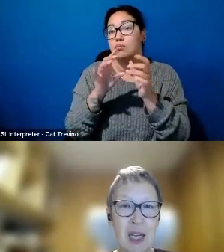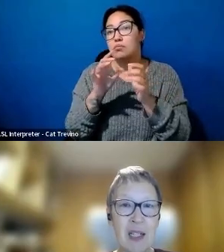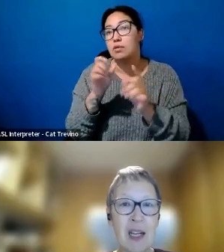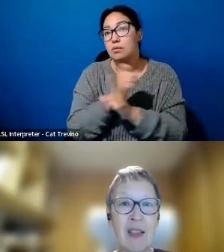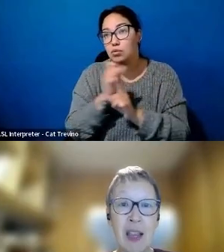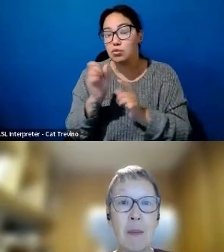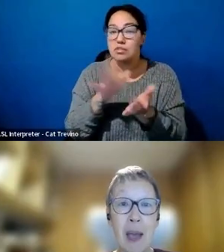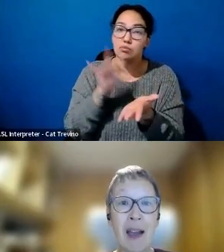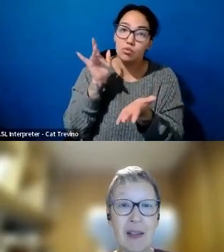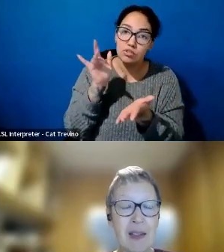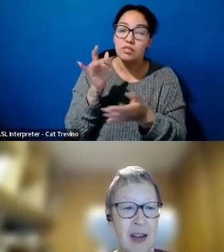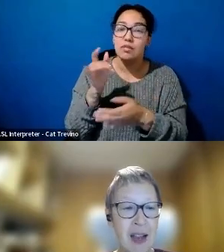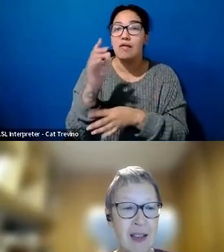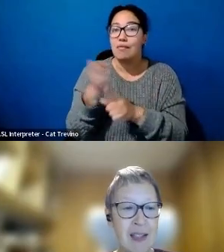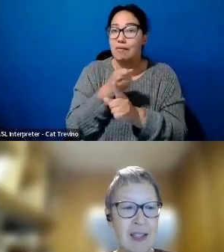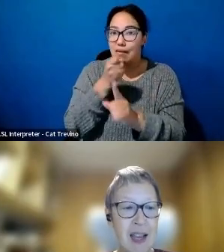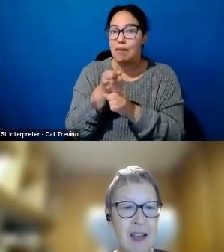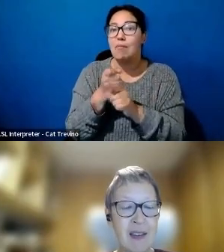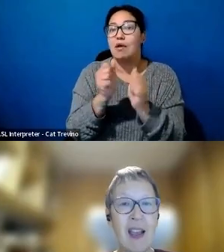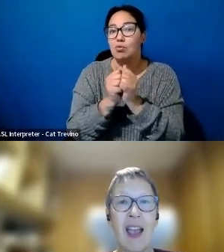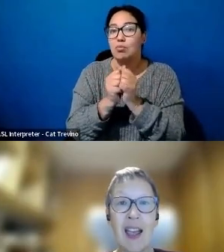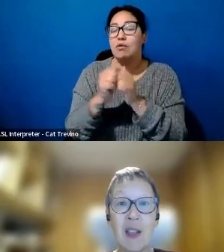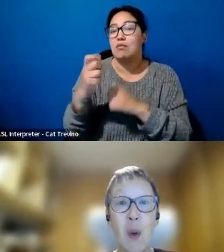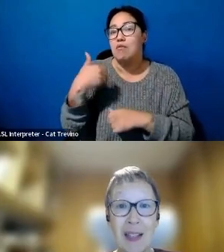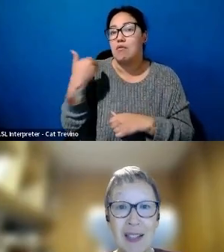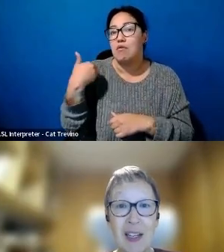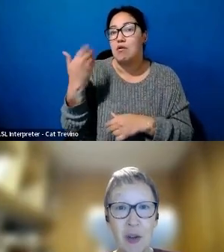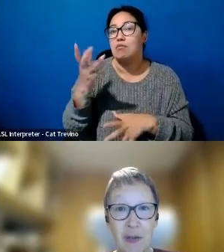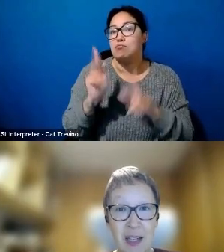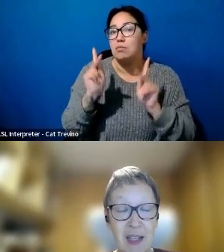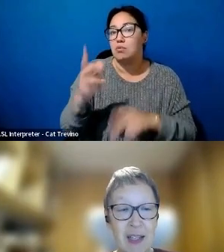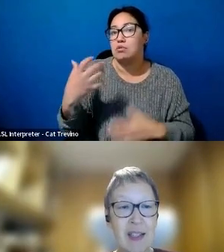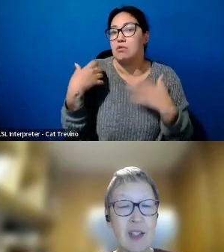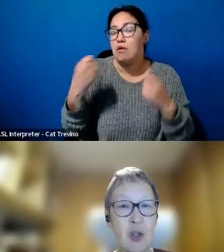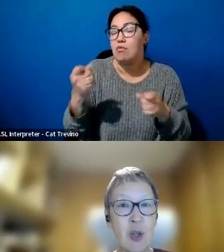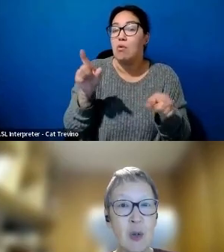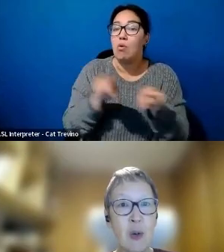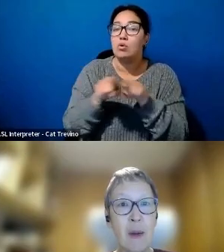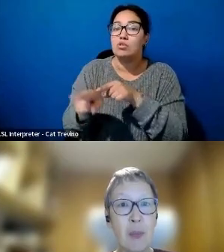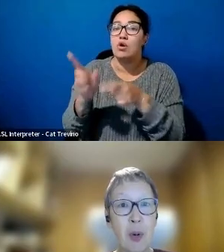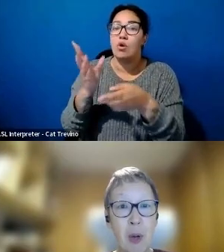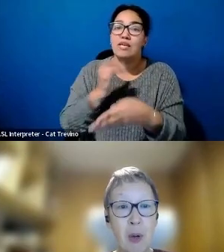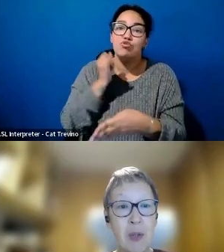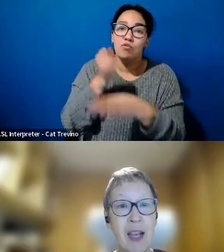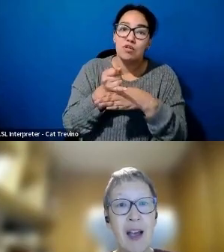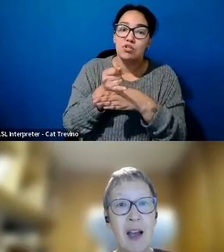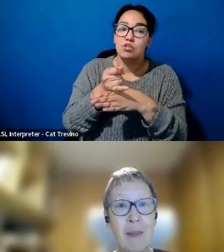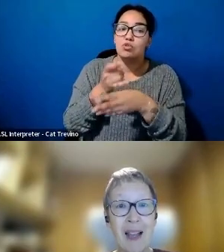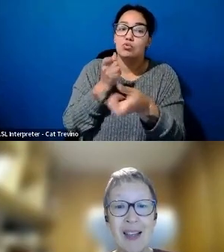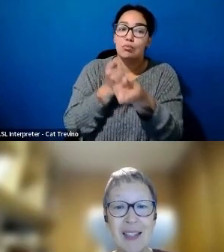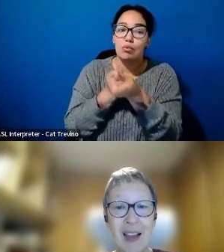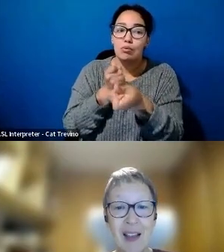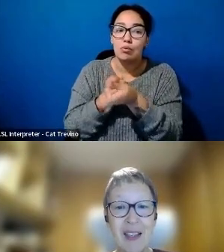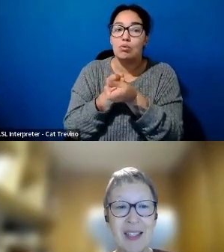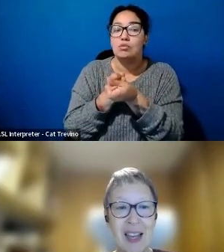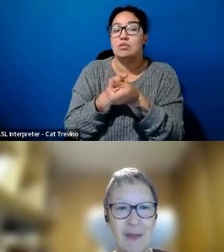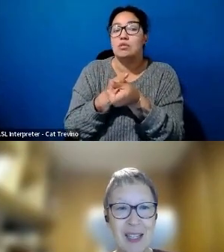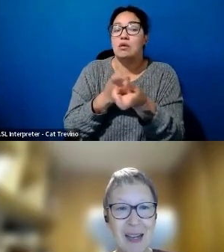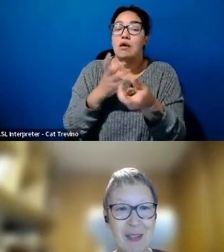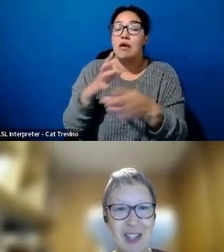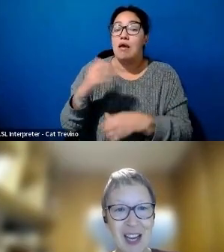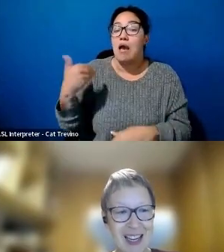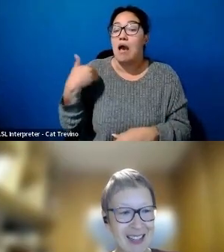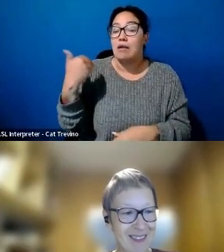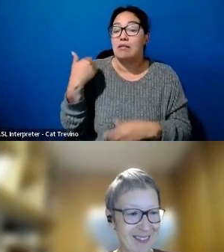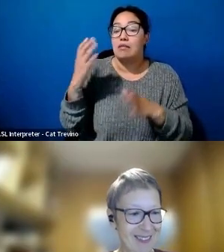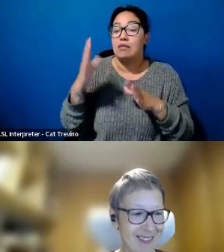and exploitation and the impact on adolescent health, as well as interventions to promote adolescent health and